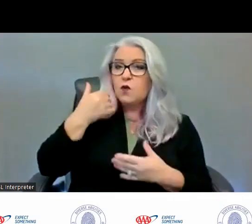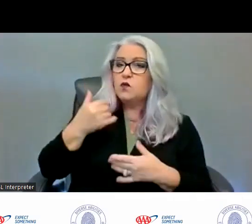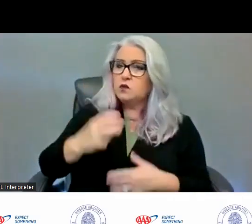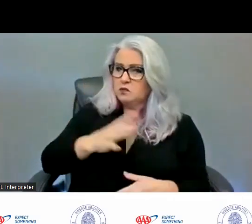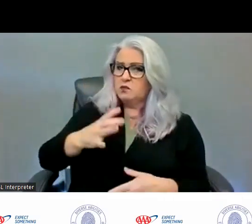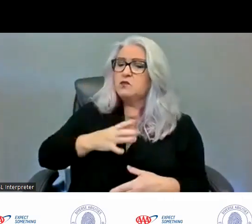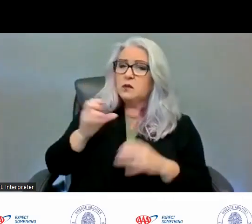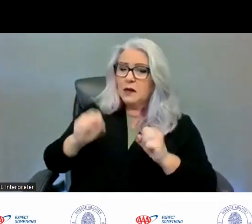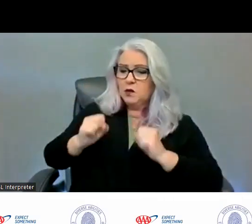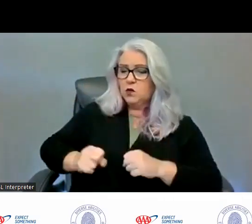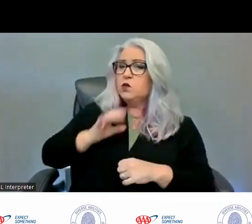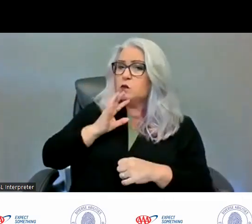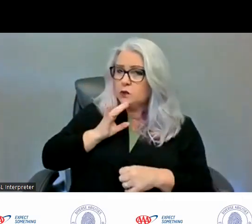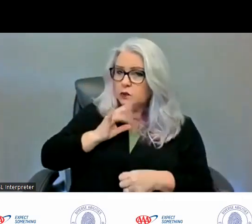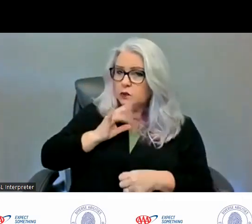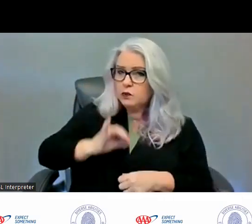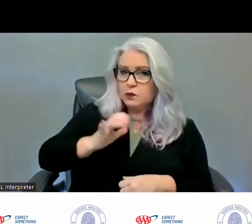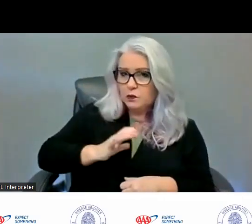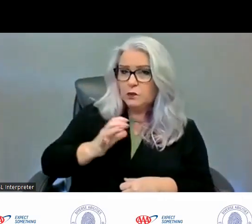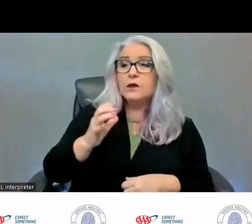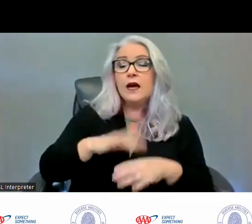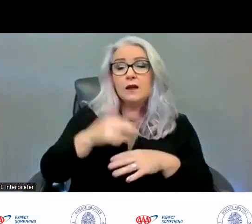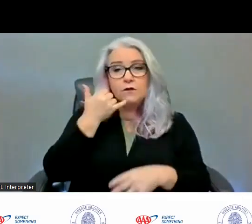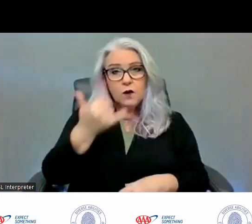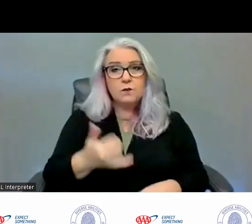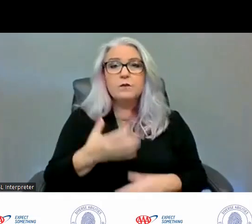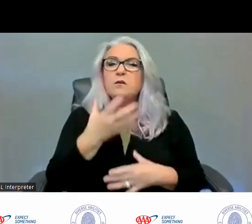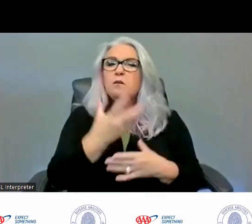and part-time positions available in our call center.